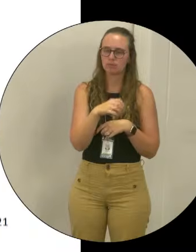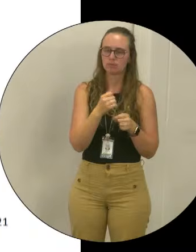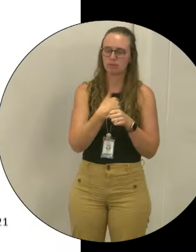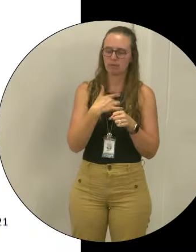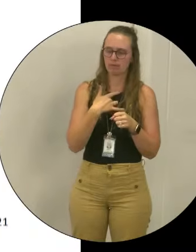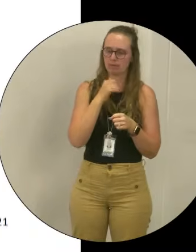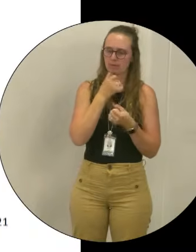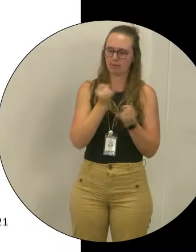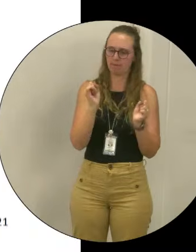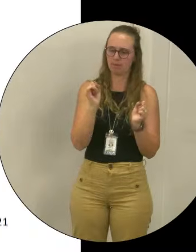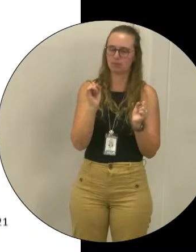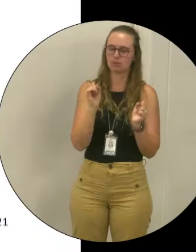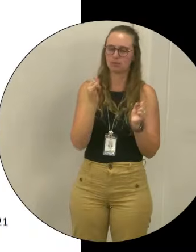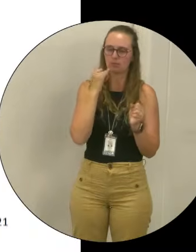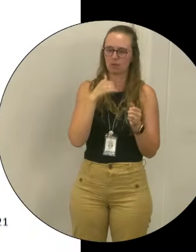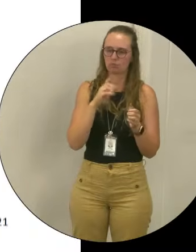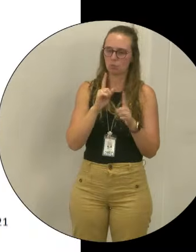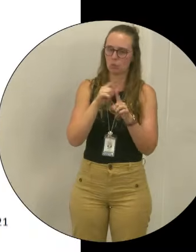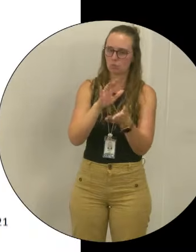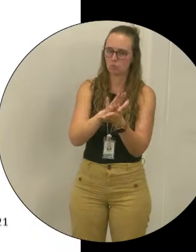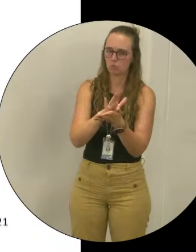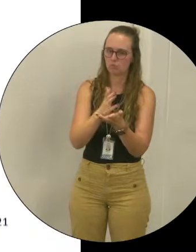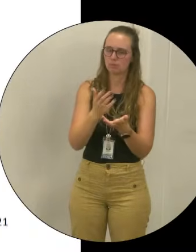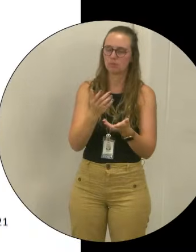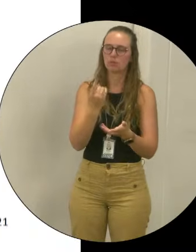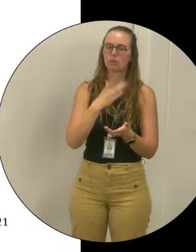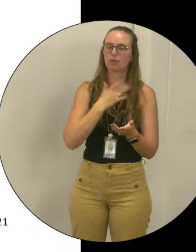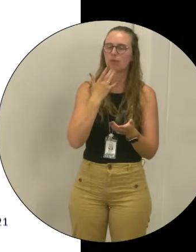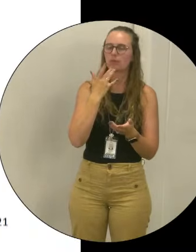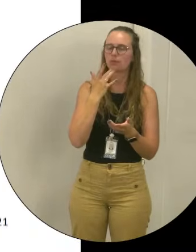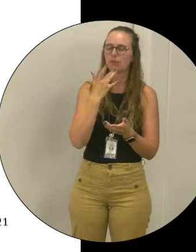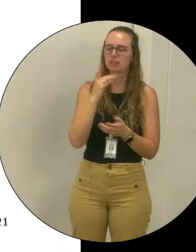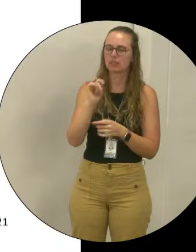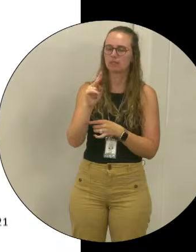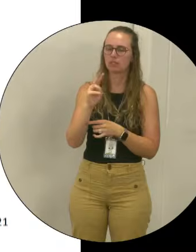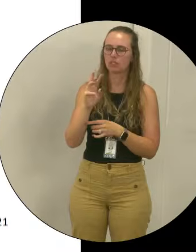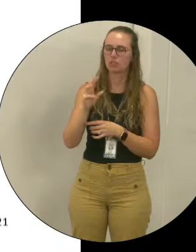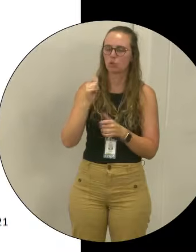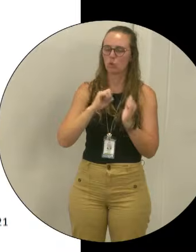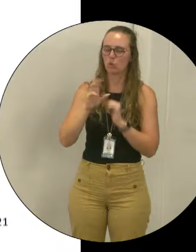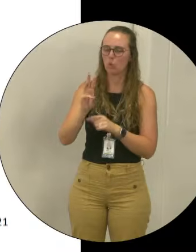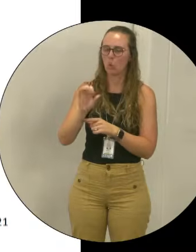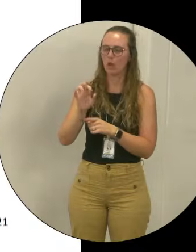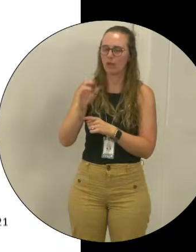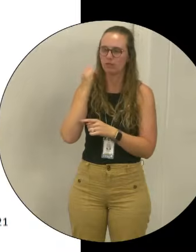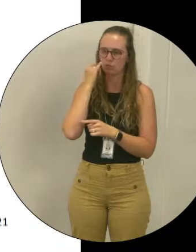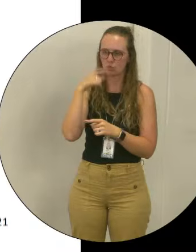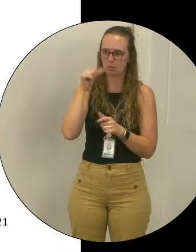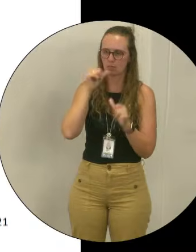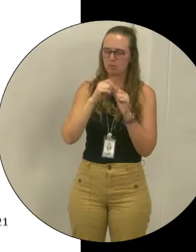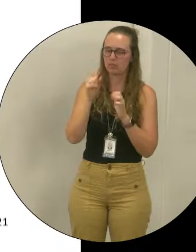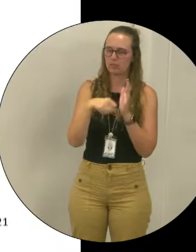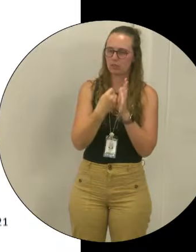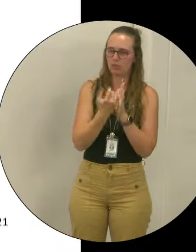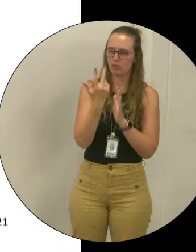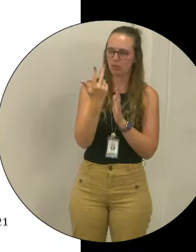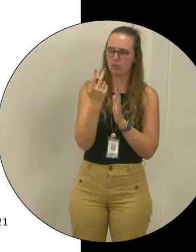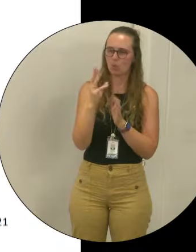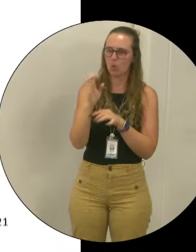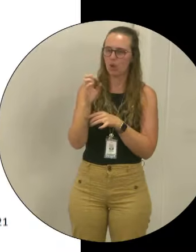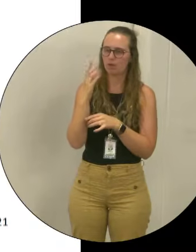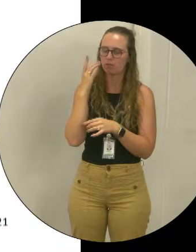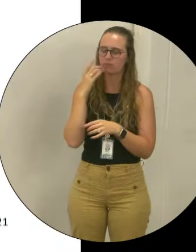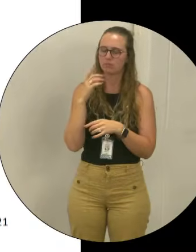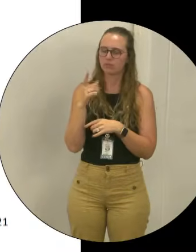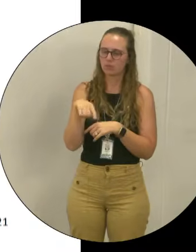feel unsafe if I were in a school space. And so one of my favorite TV shows is The Wire. And if you remember in season 3 of The Wire, for any of my Wire